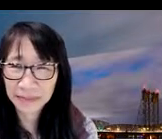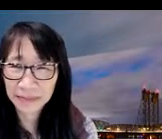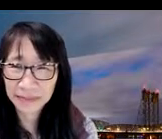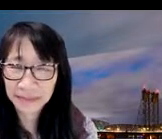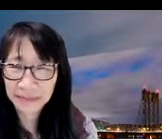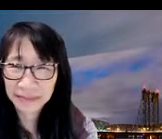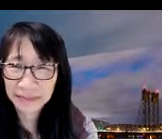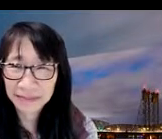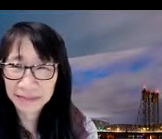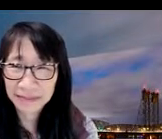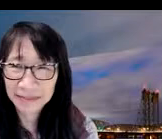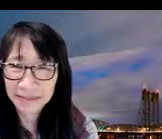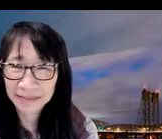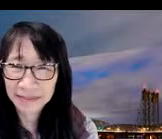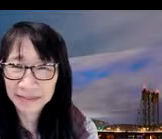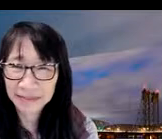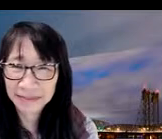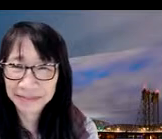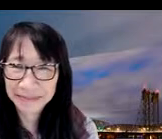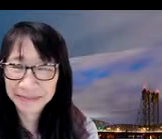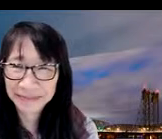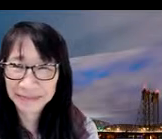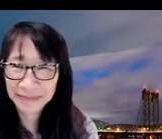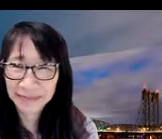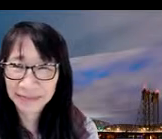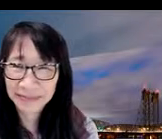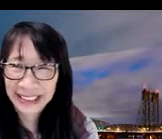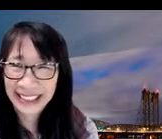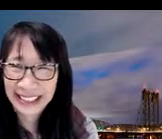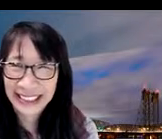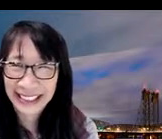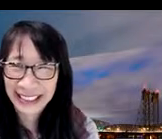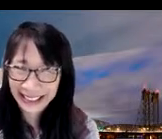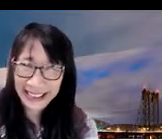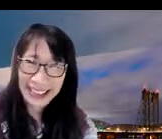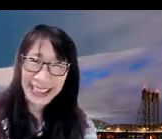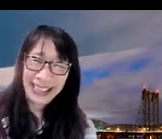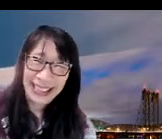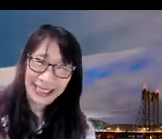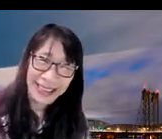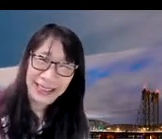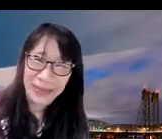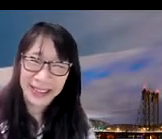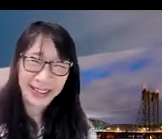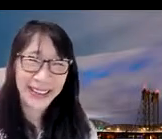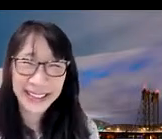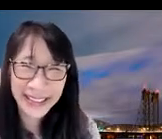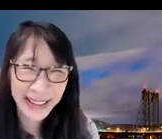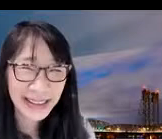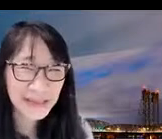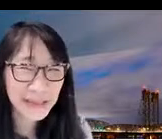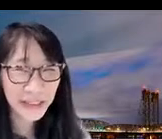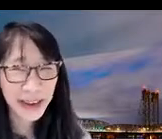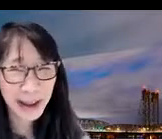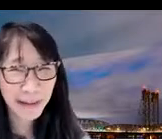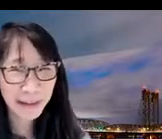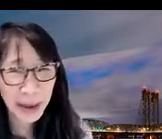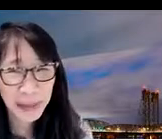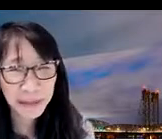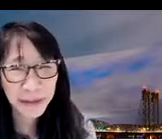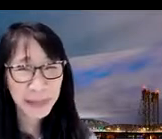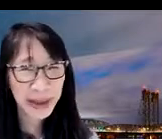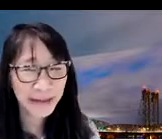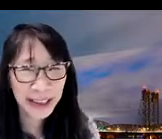I'm very hopeful that this time we're going to get her done. Thanks. Thanks, Michael. It is the last one for